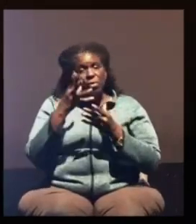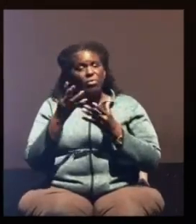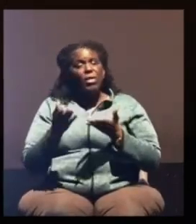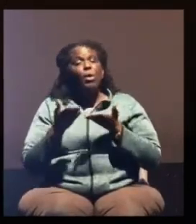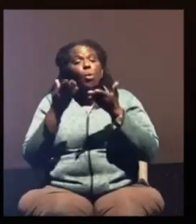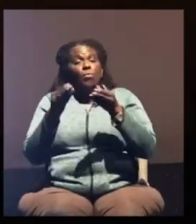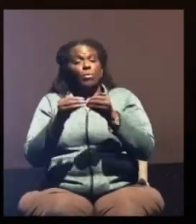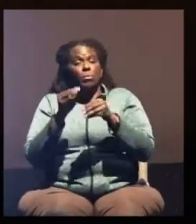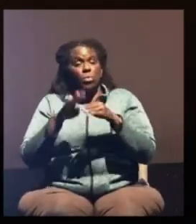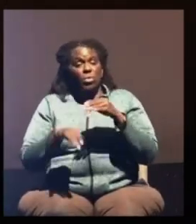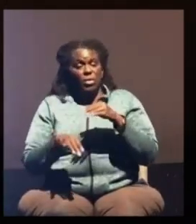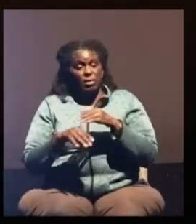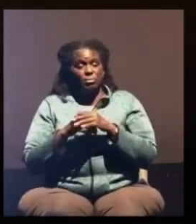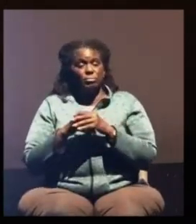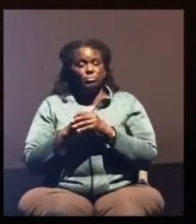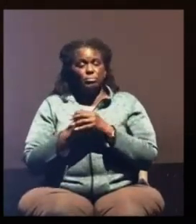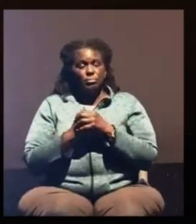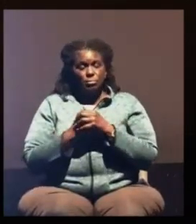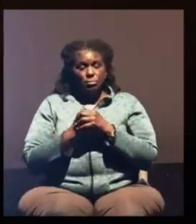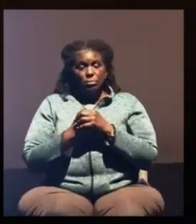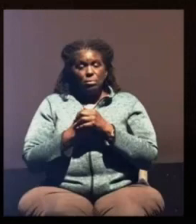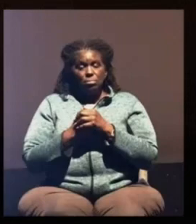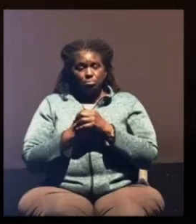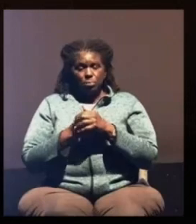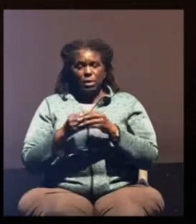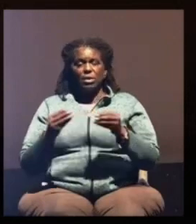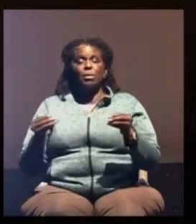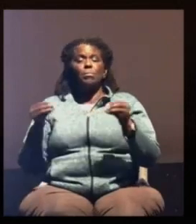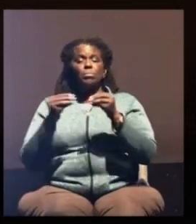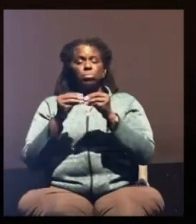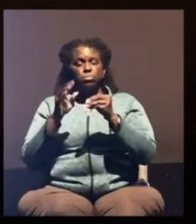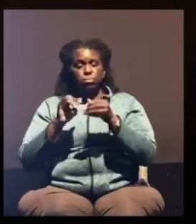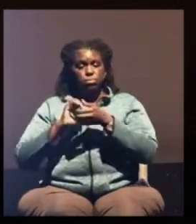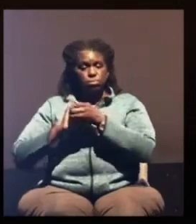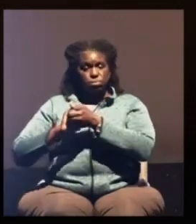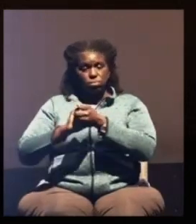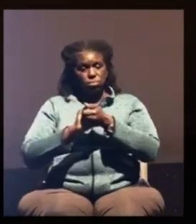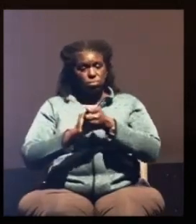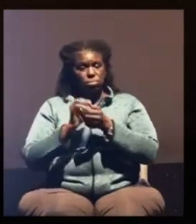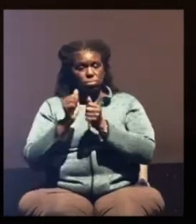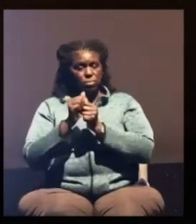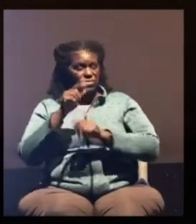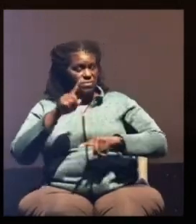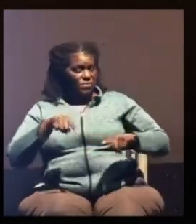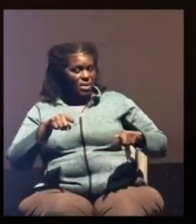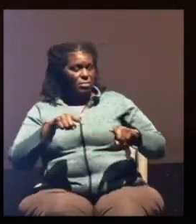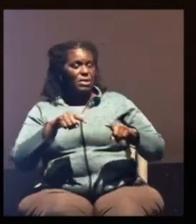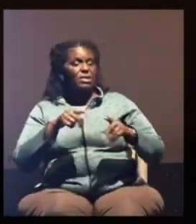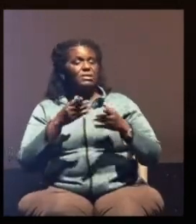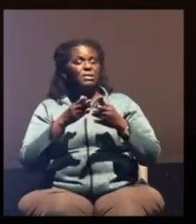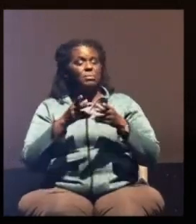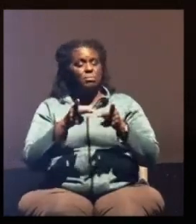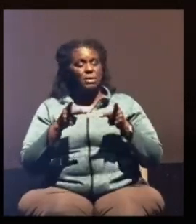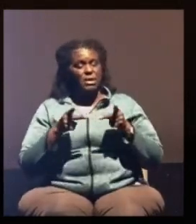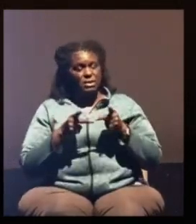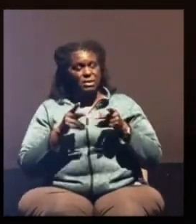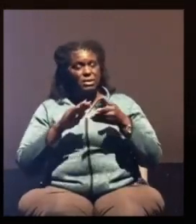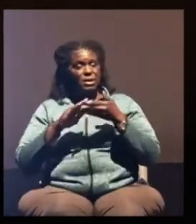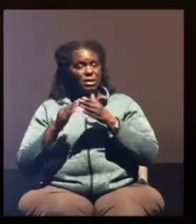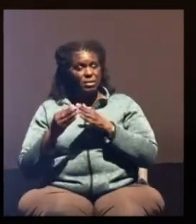author programs or storytelling, and they're more than their collaborations, the sum of the parts of those. I'd like to talk about the